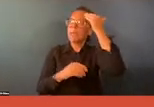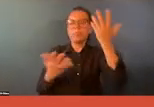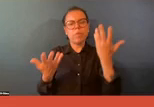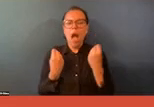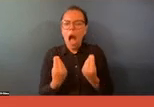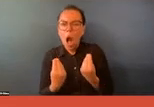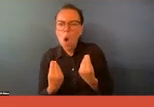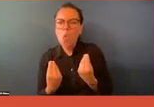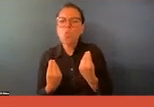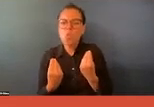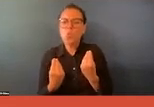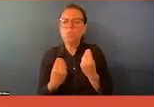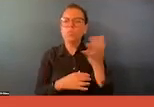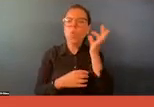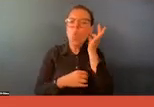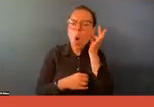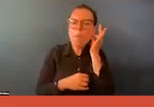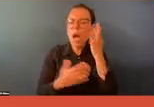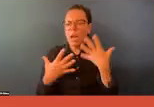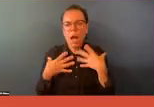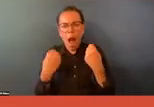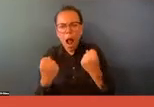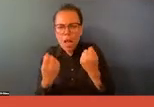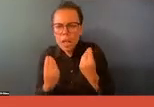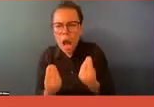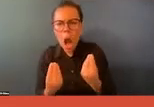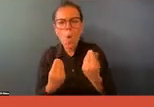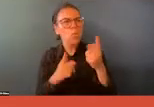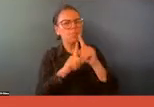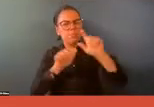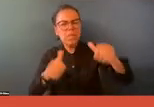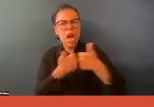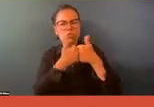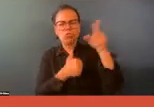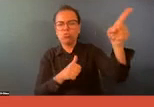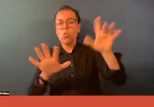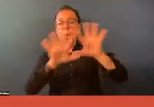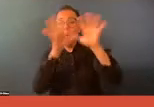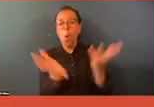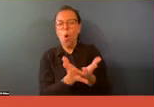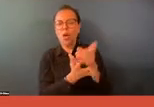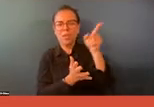to climate change and well-being of women in Tajikistan.